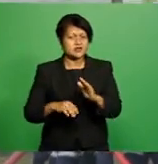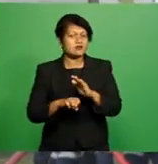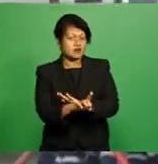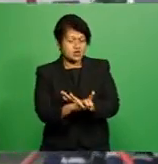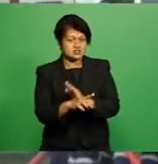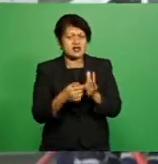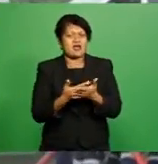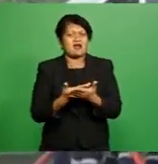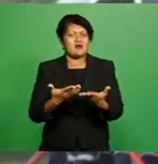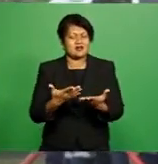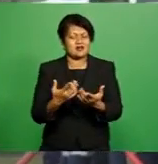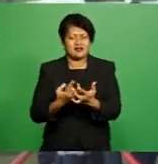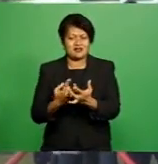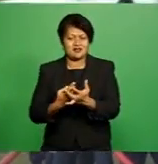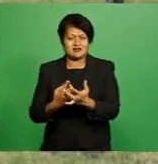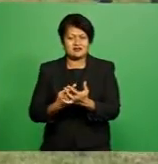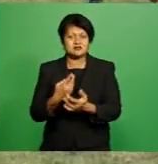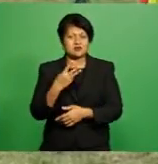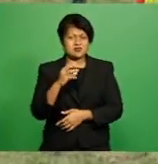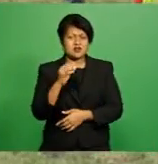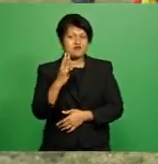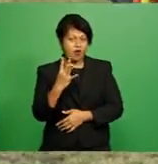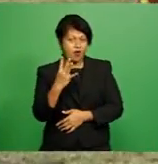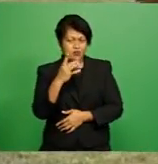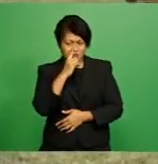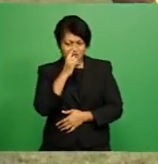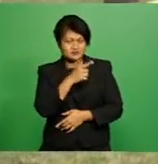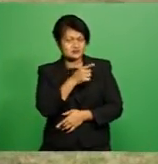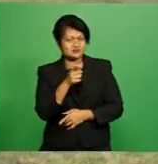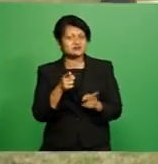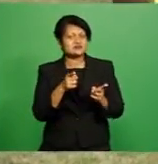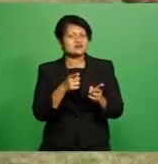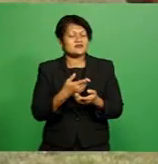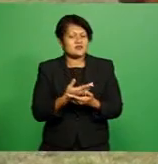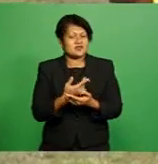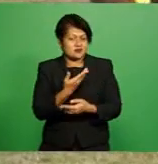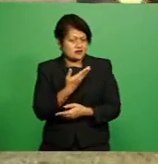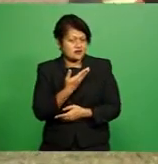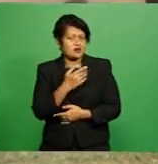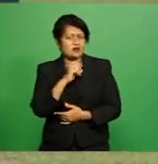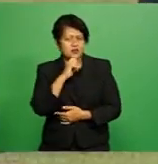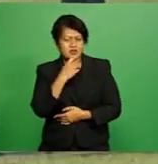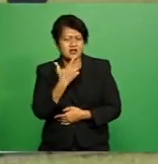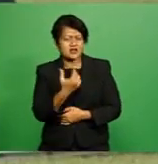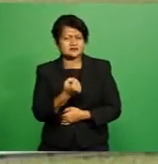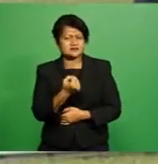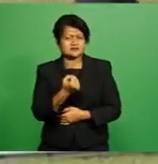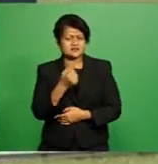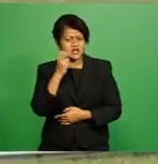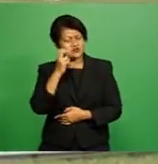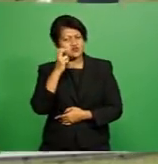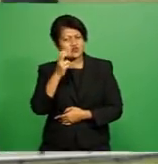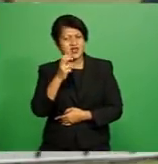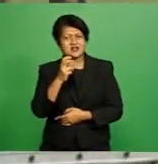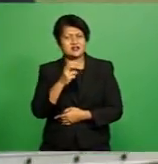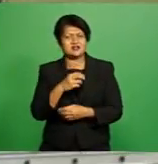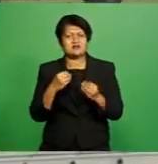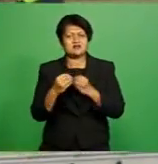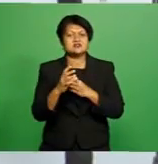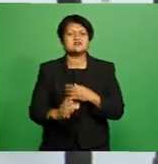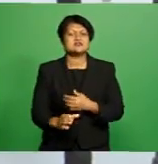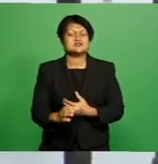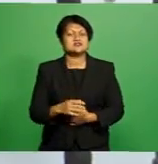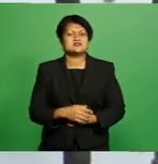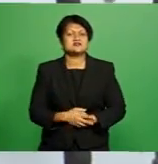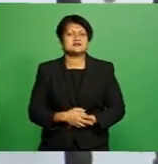communities across Fiji will soon be rolling out the integrated community framework that will empower communities to carry out fire safety